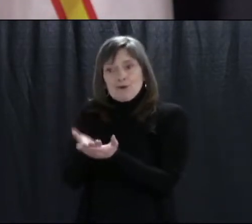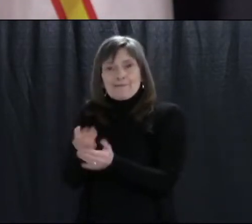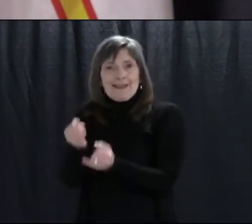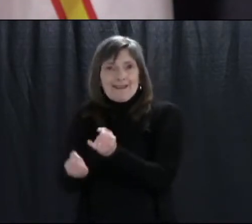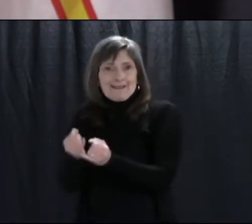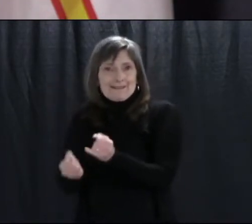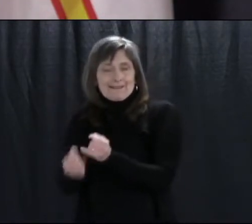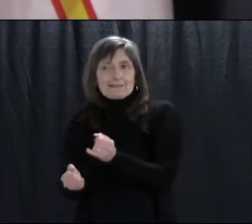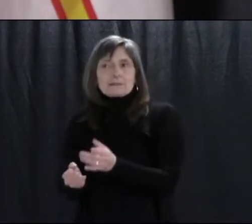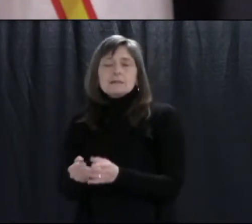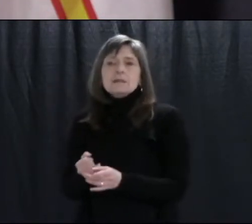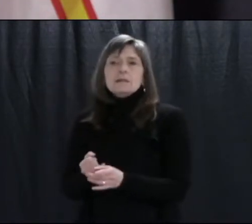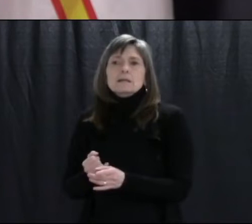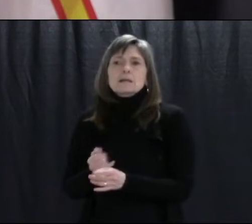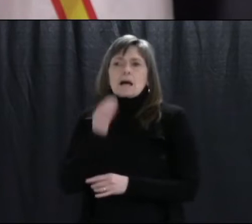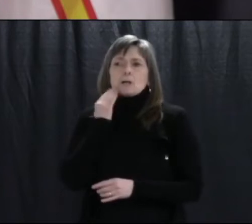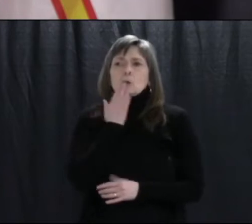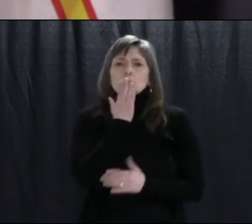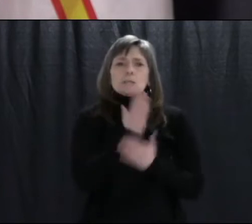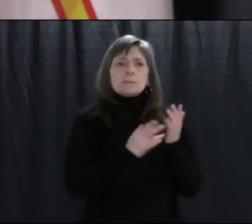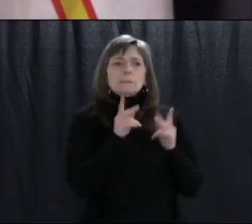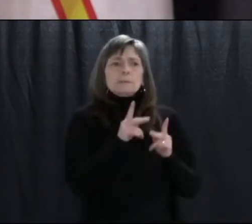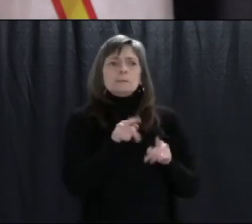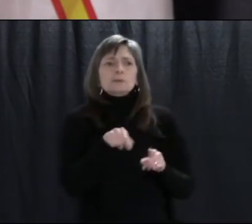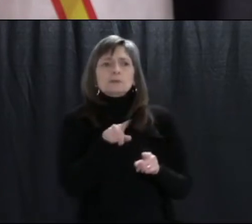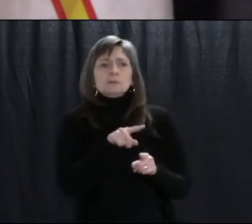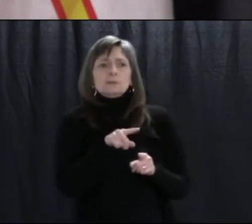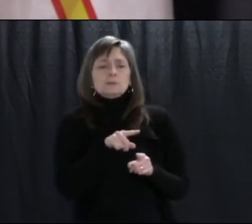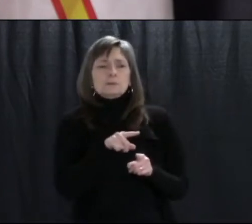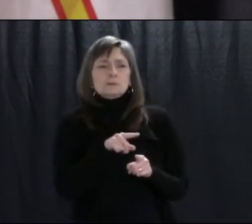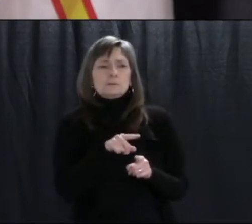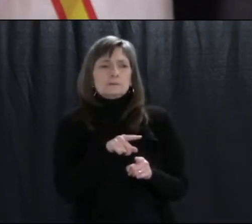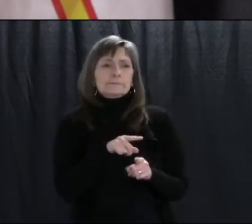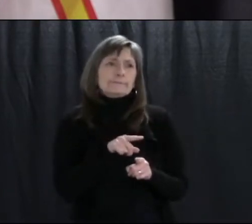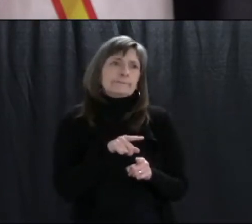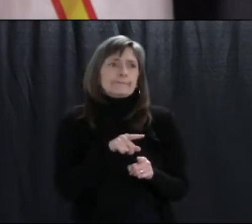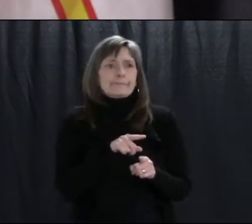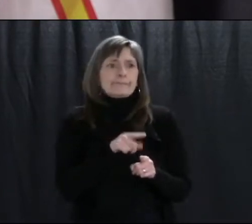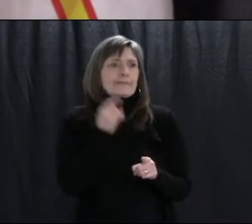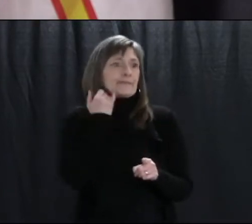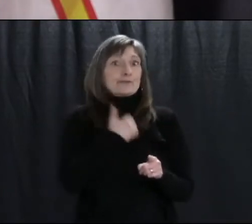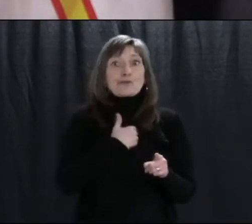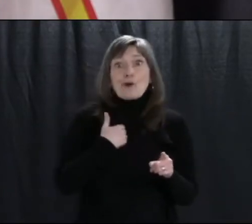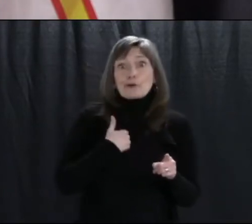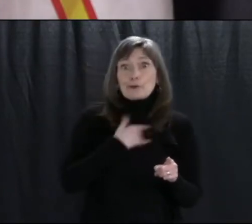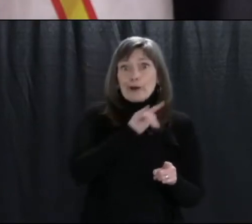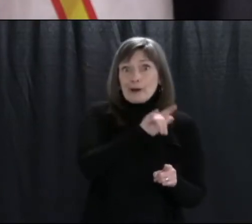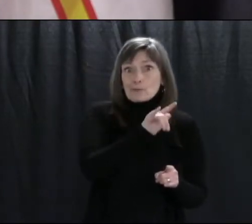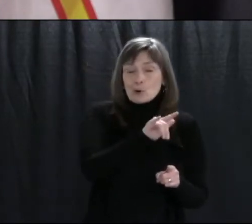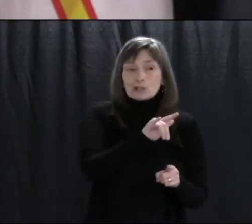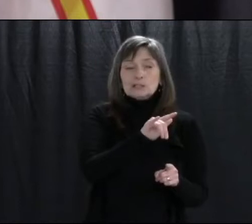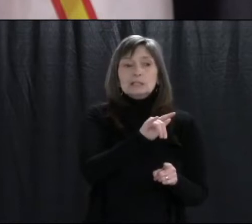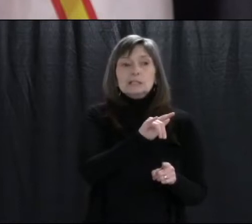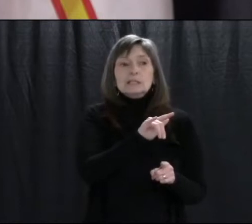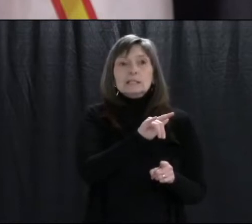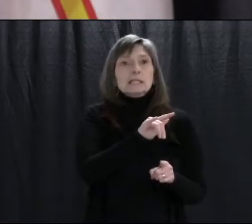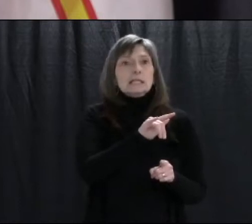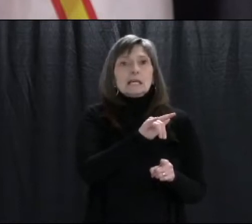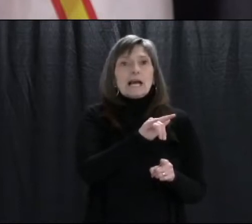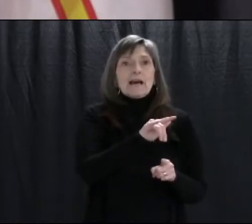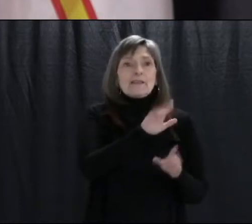than have some of our residents exposed to, let's say, an airport in Toronto, that we would bring them directly